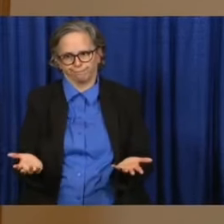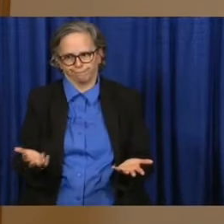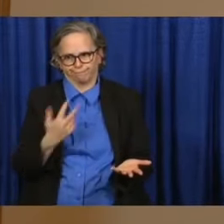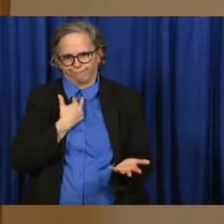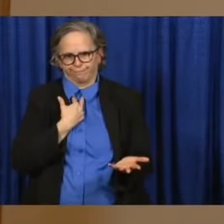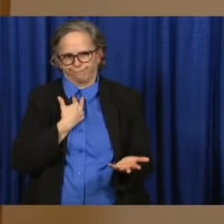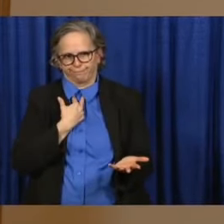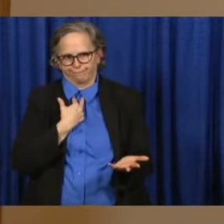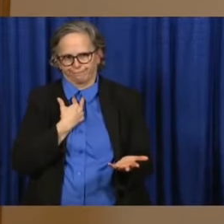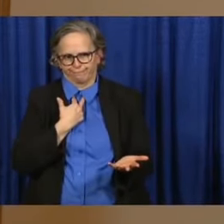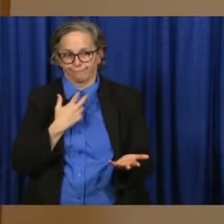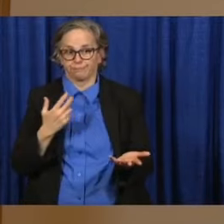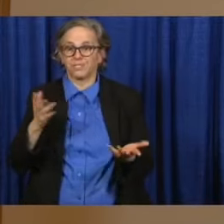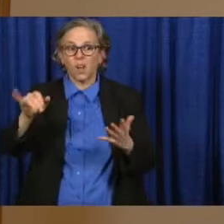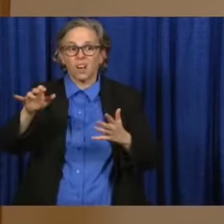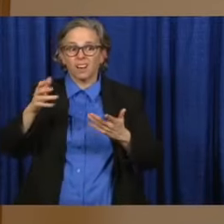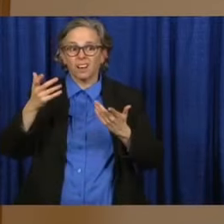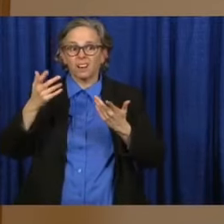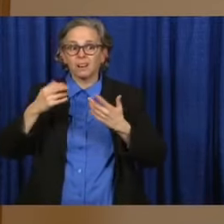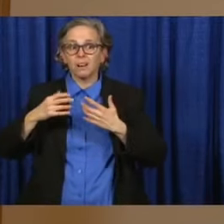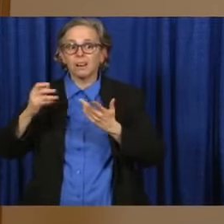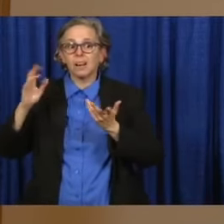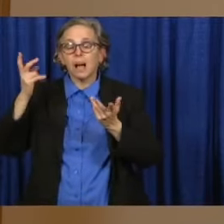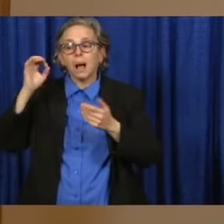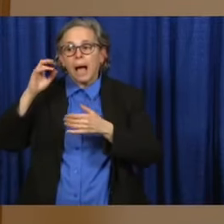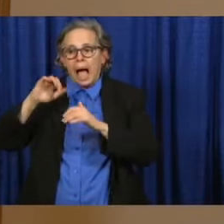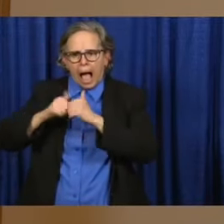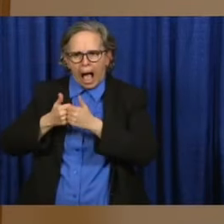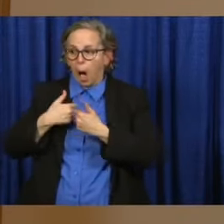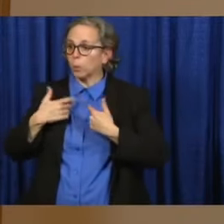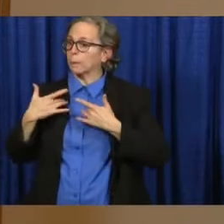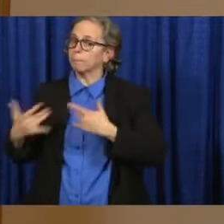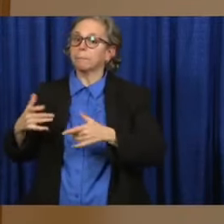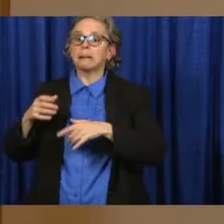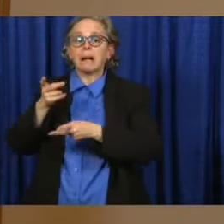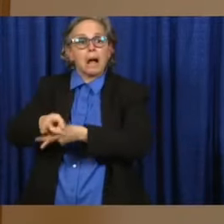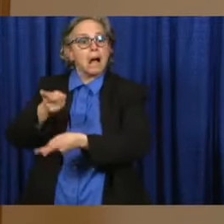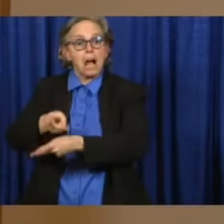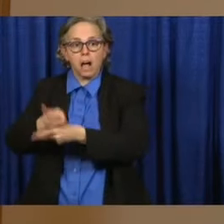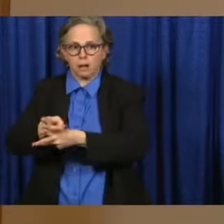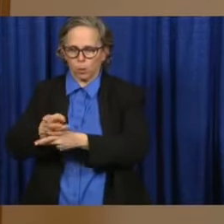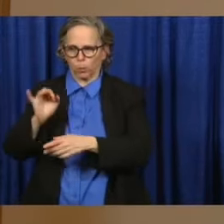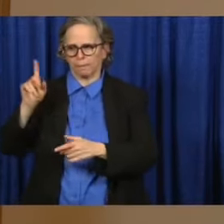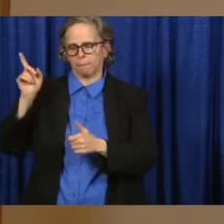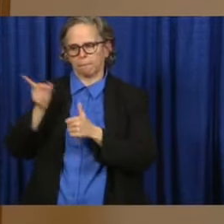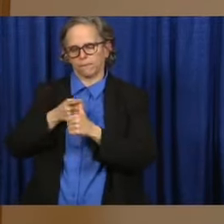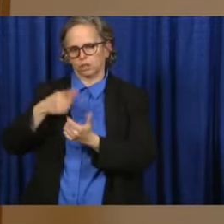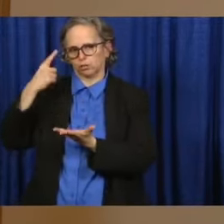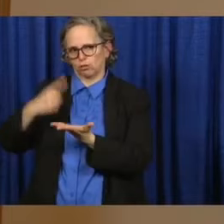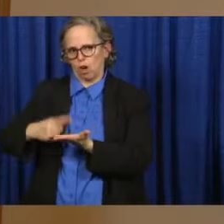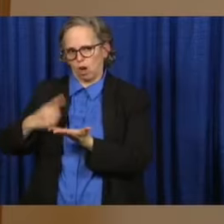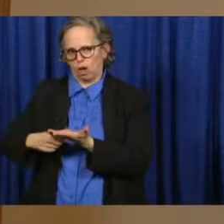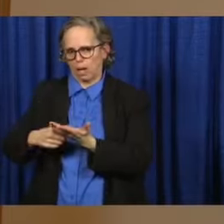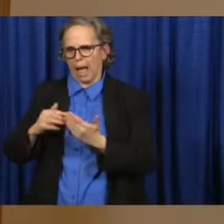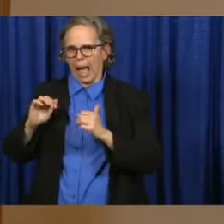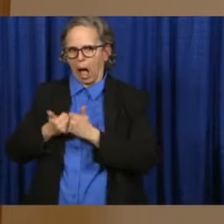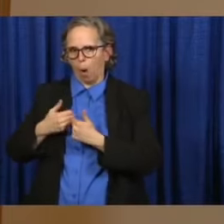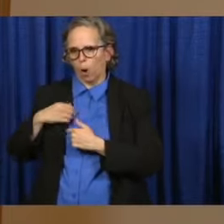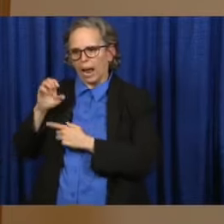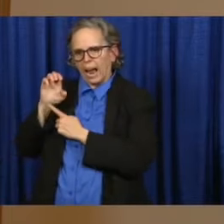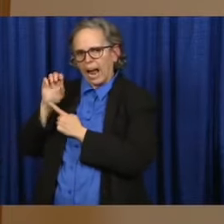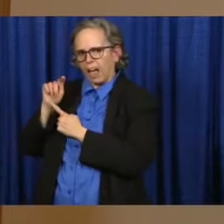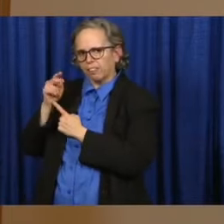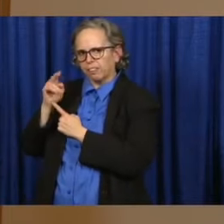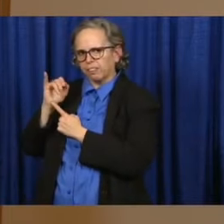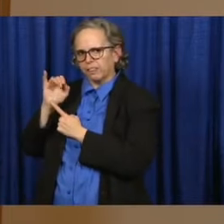are something that we really need to talk about. The ethical issues we face. There is a lot of